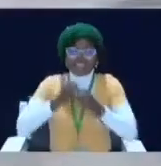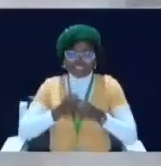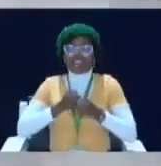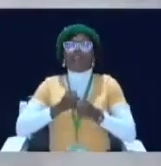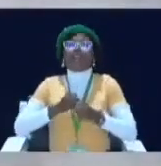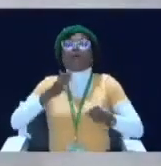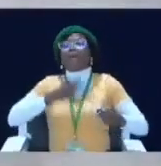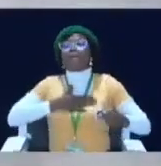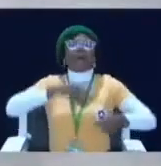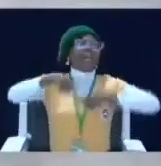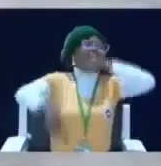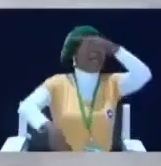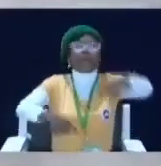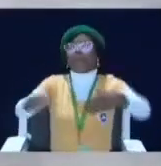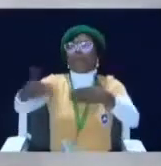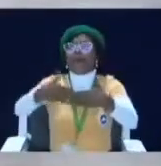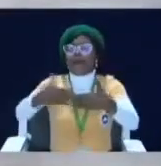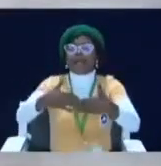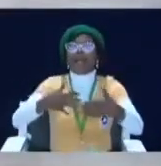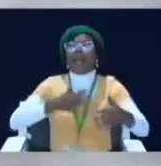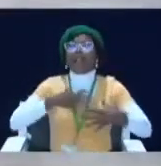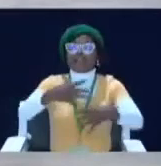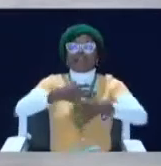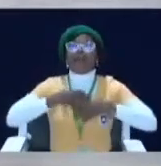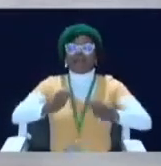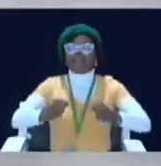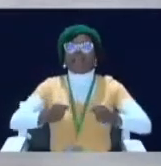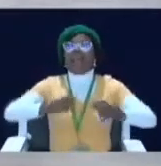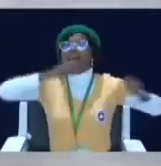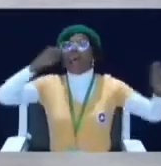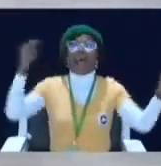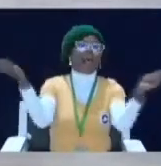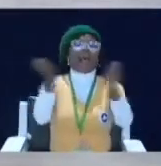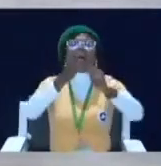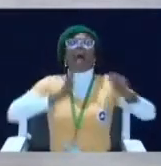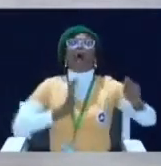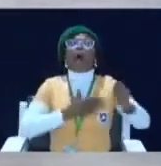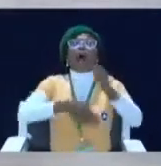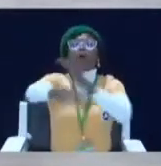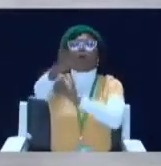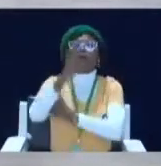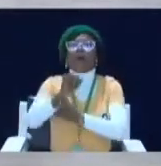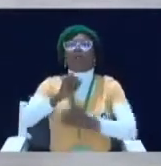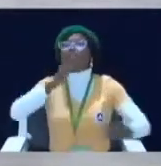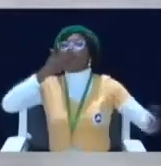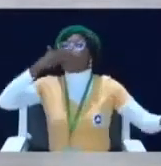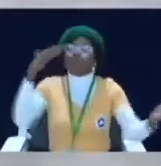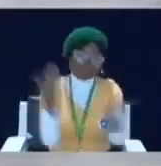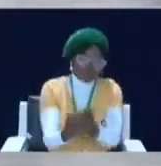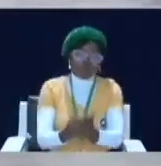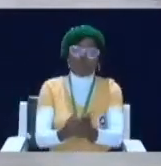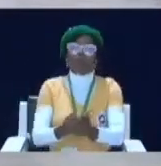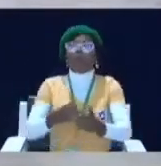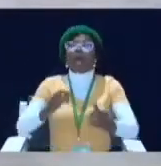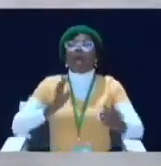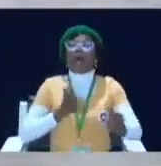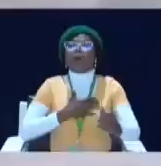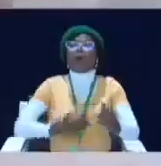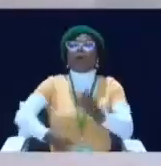leg back. I can walk. I am now be strong. To the glory of God, to the grace of that